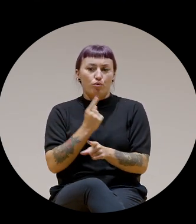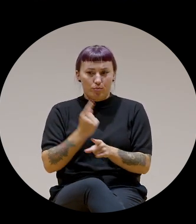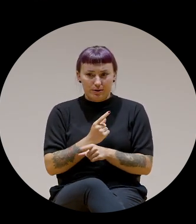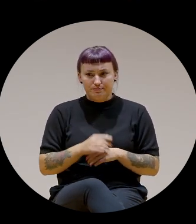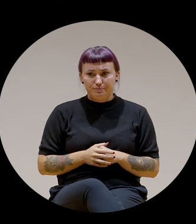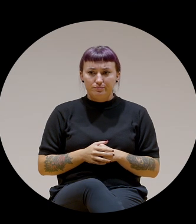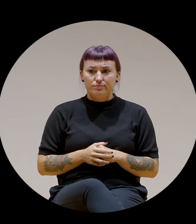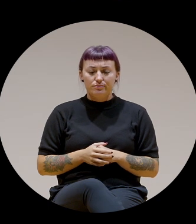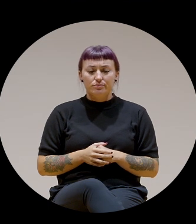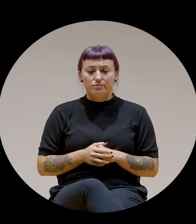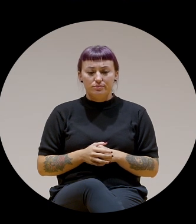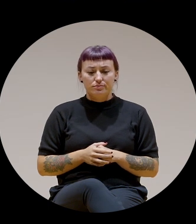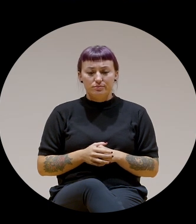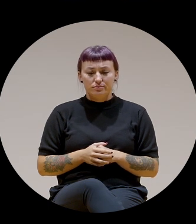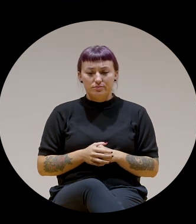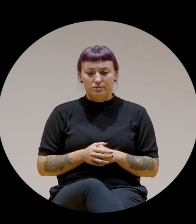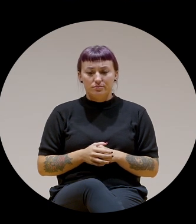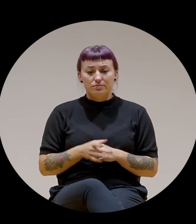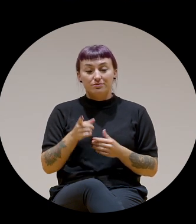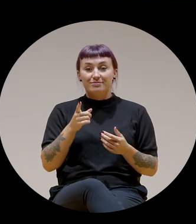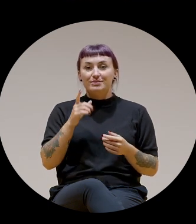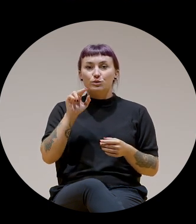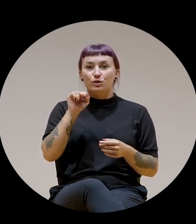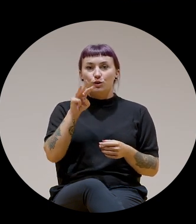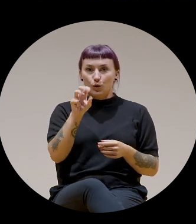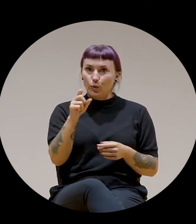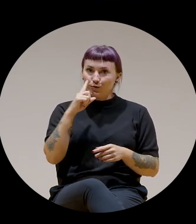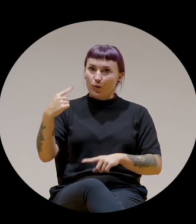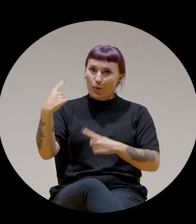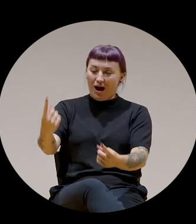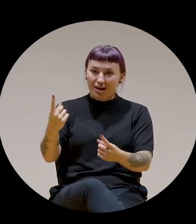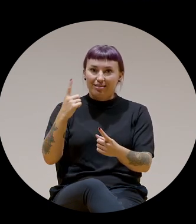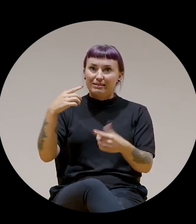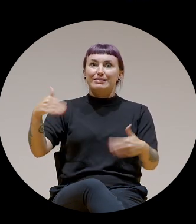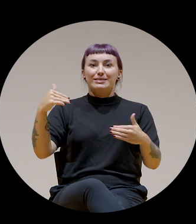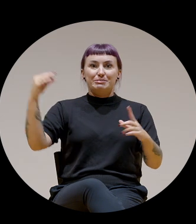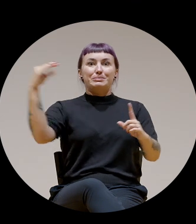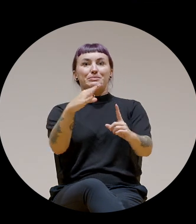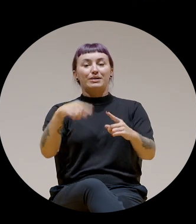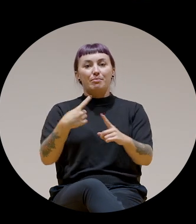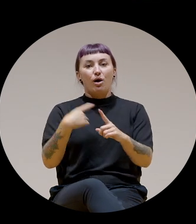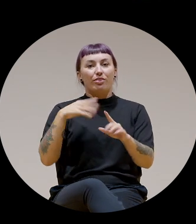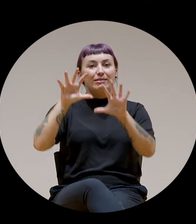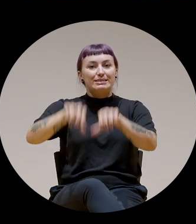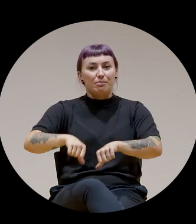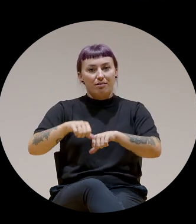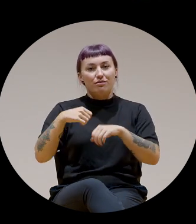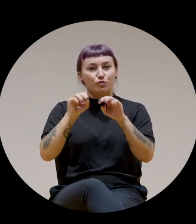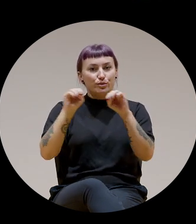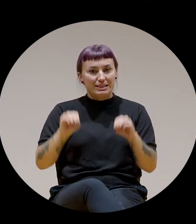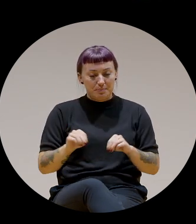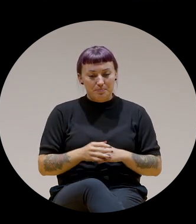appropriately. So on your left there, I just included, it was on the news for quite a while in Tulsa about the demolition of